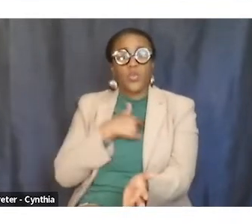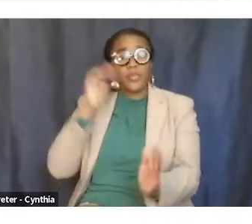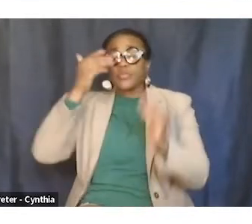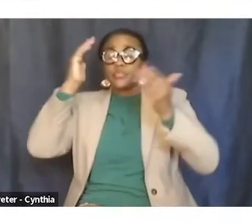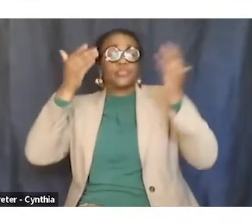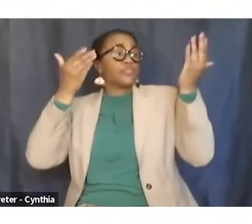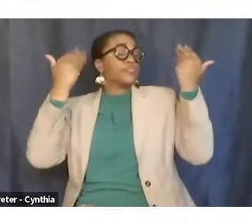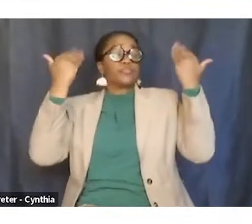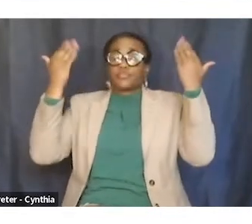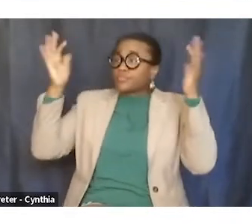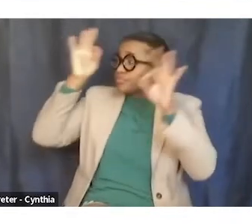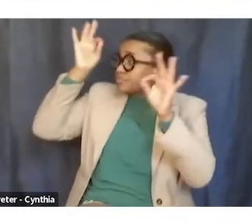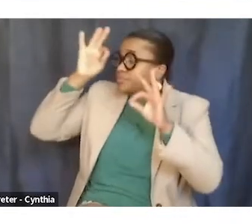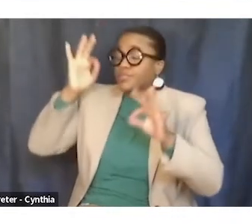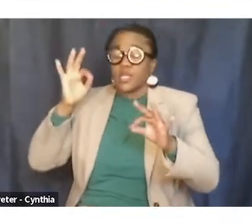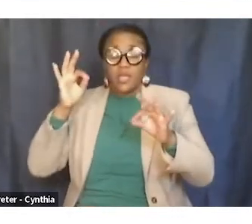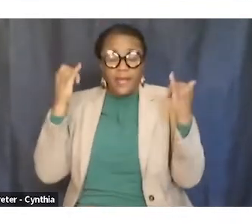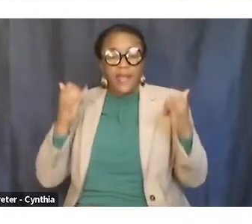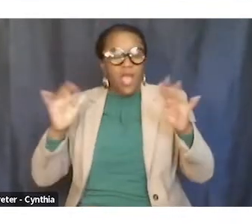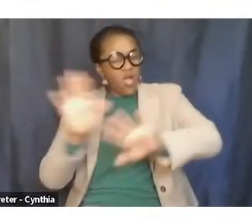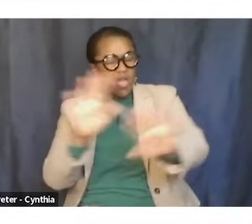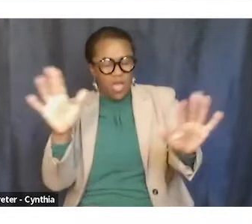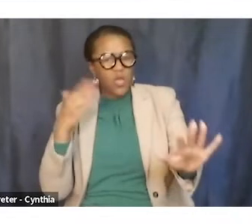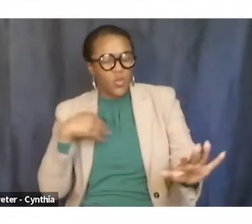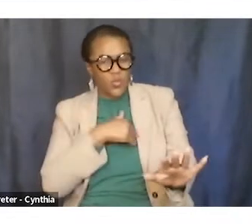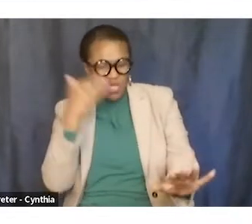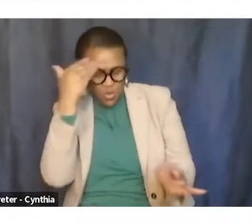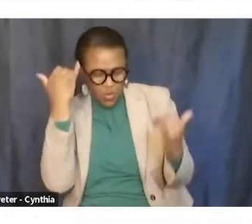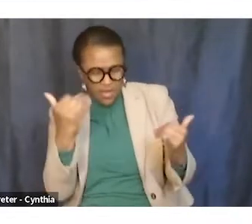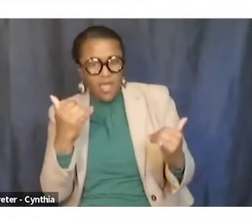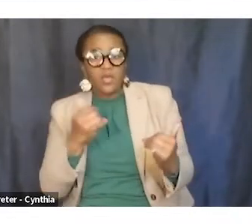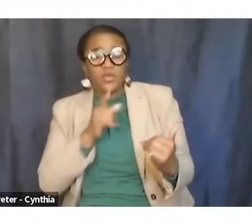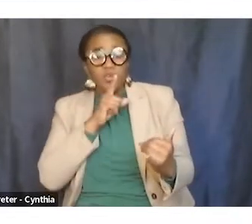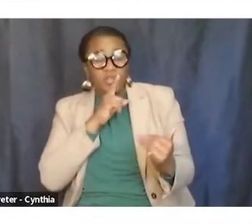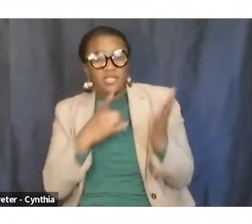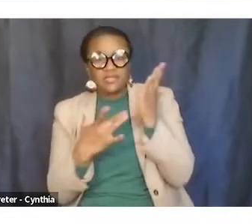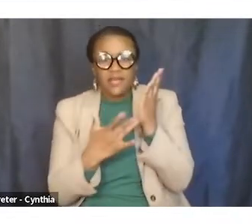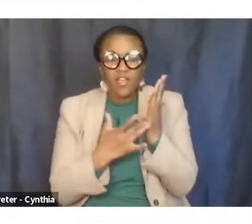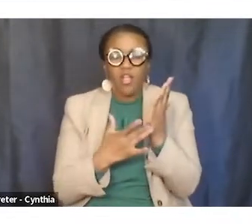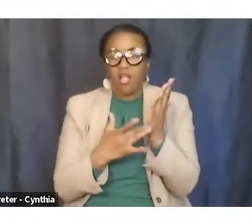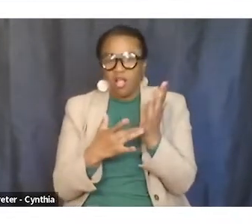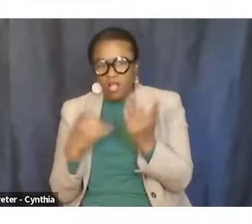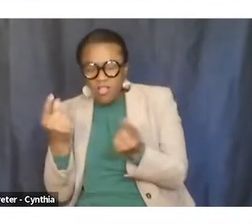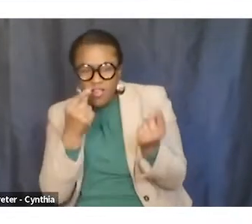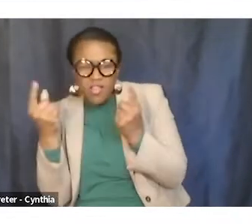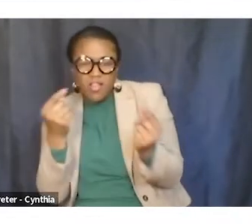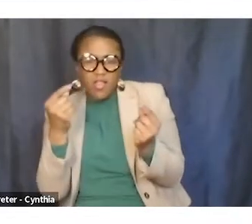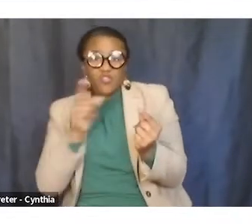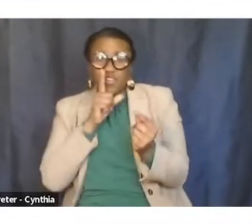technology. It includes an elaborate social and technical apparatus that governs all areas of